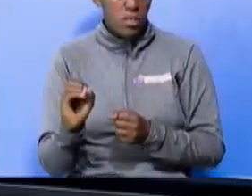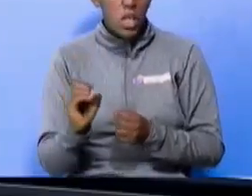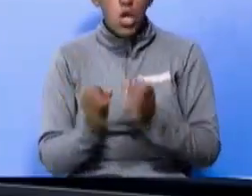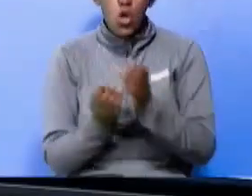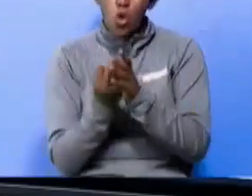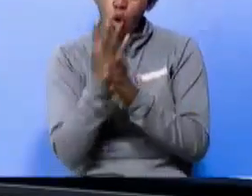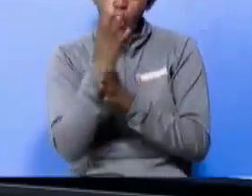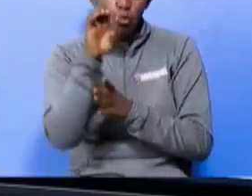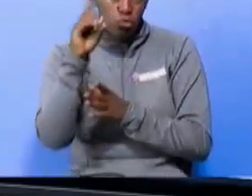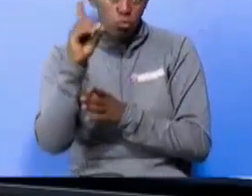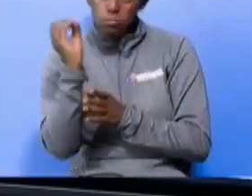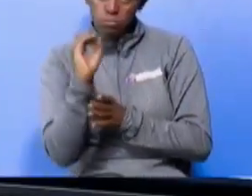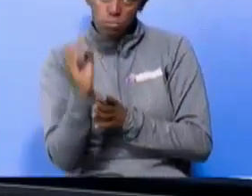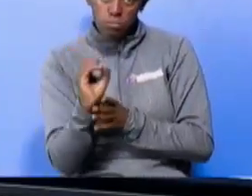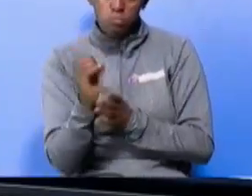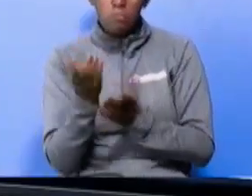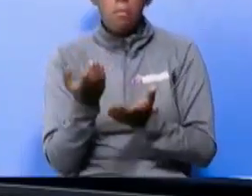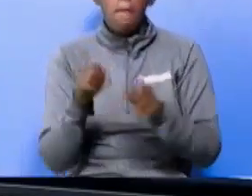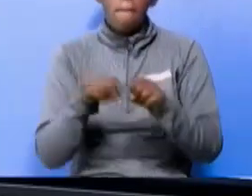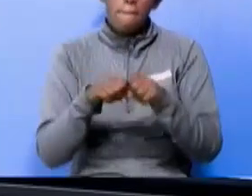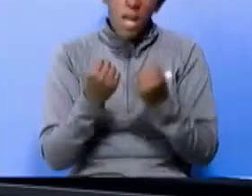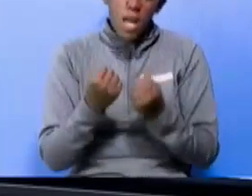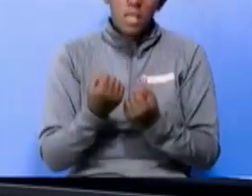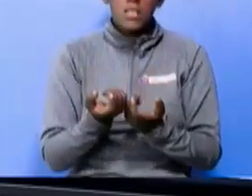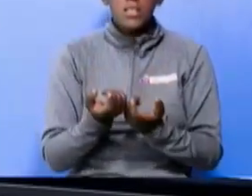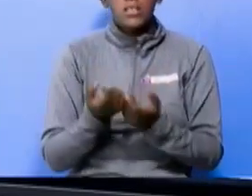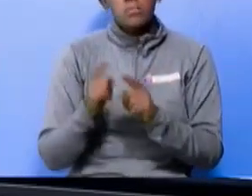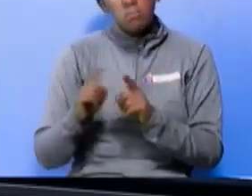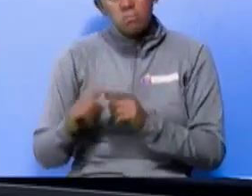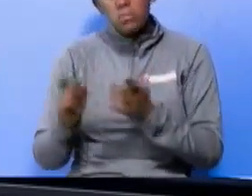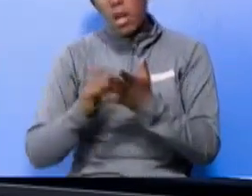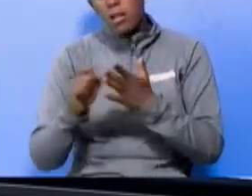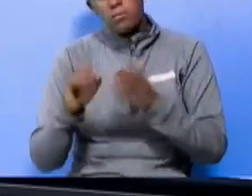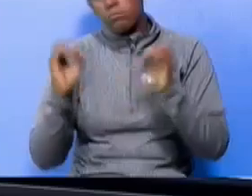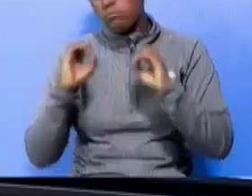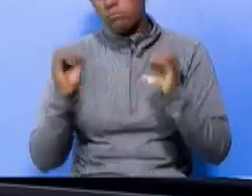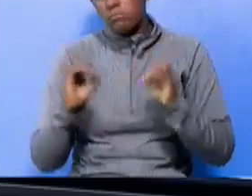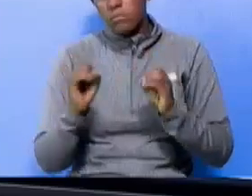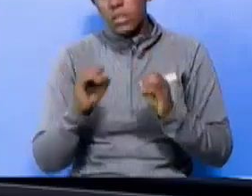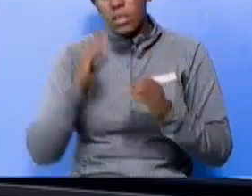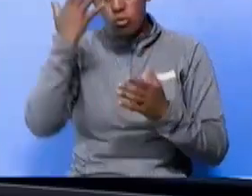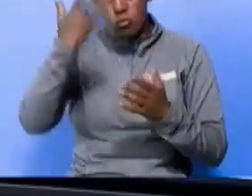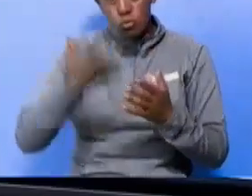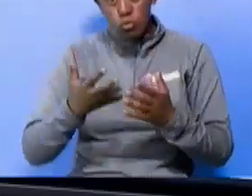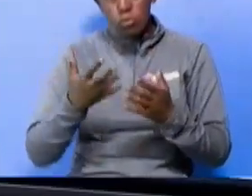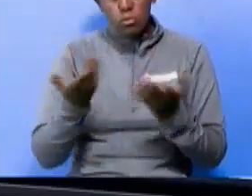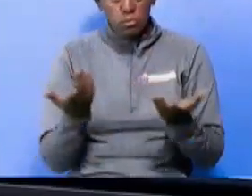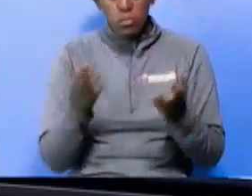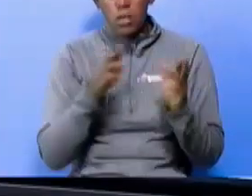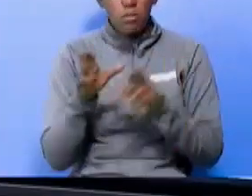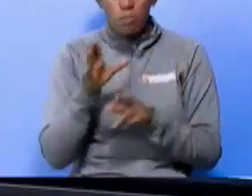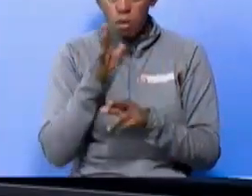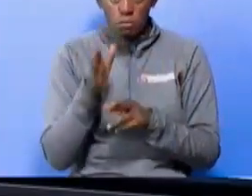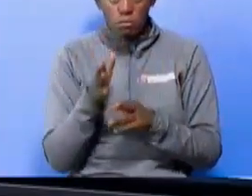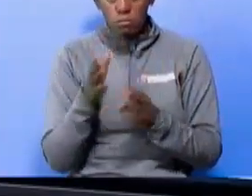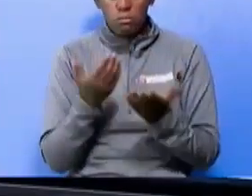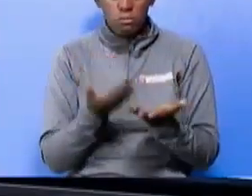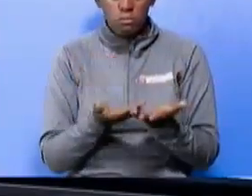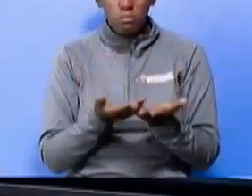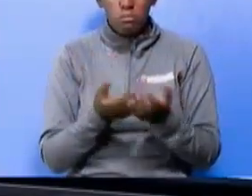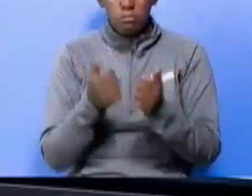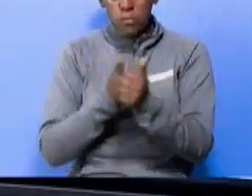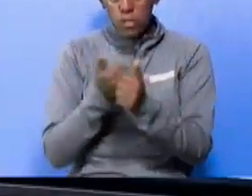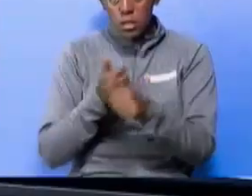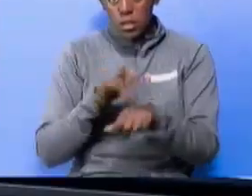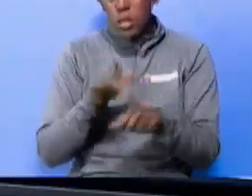growed, breaked, sit. Right. No. These are lie because they all belong to